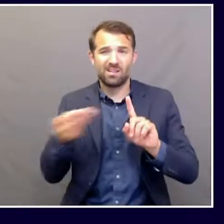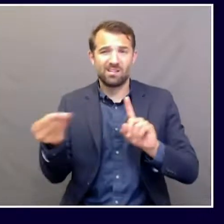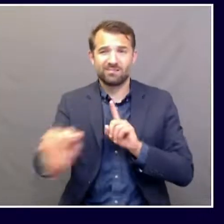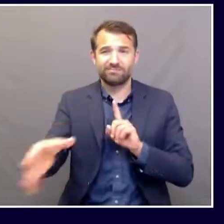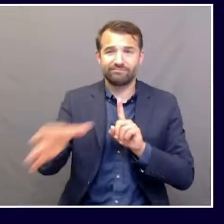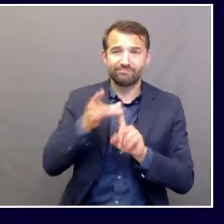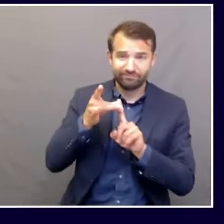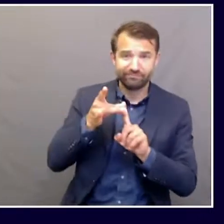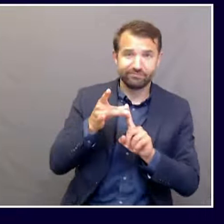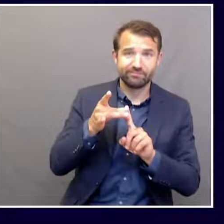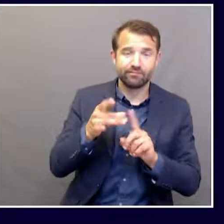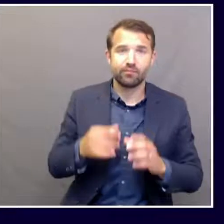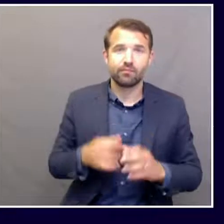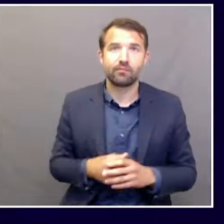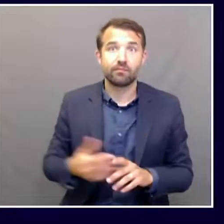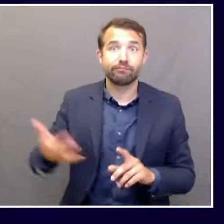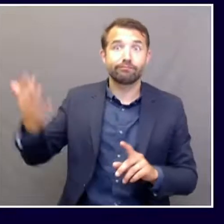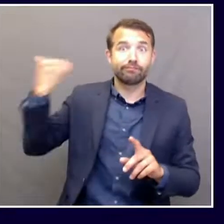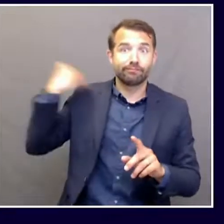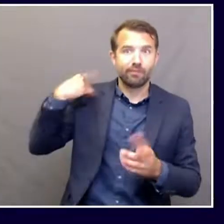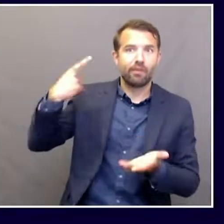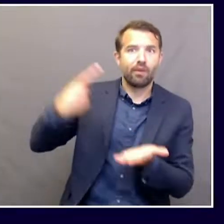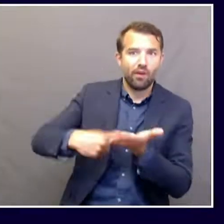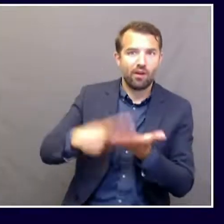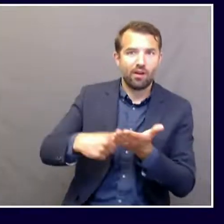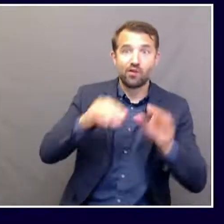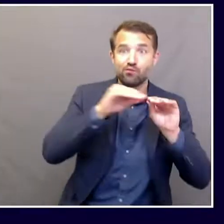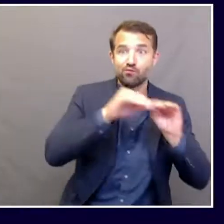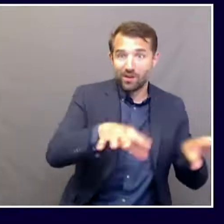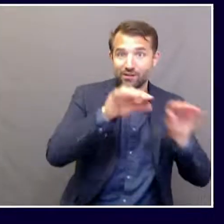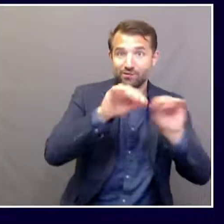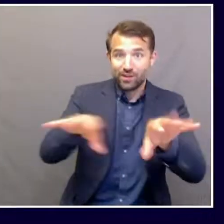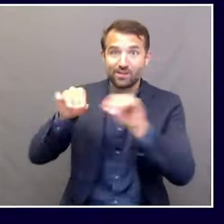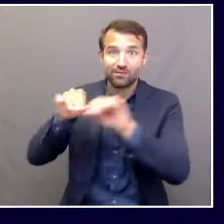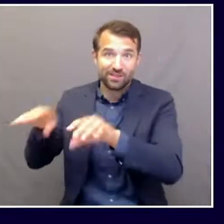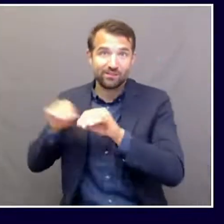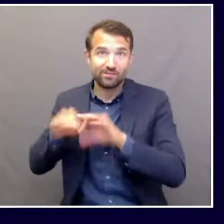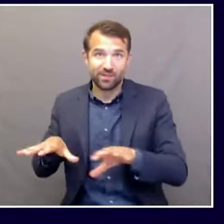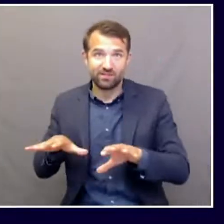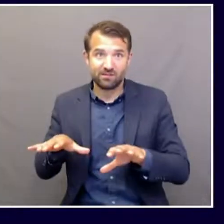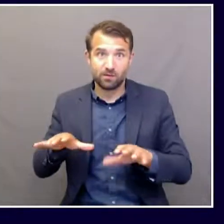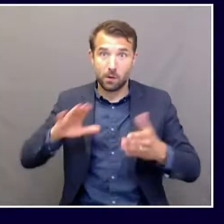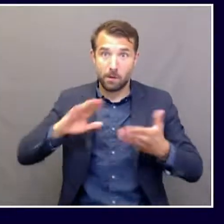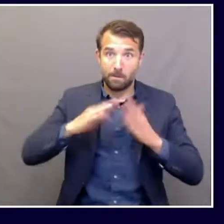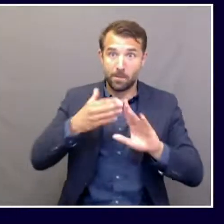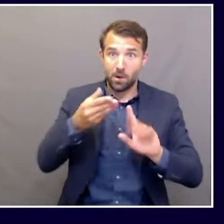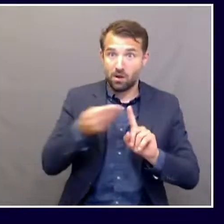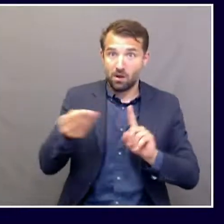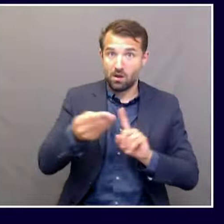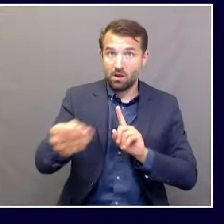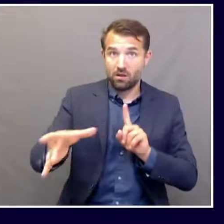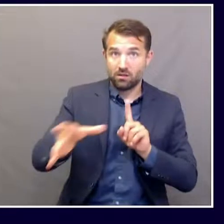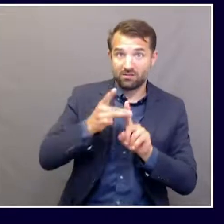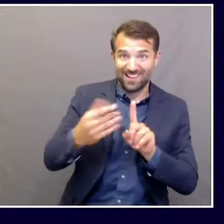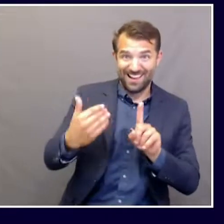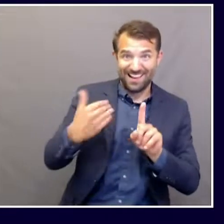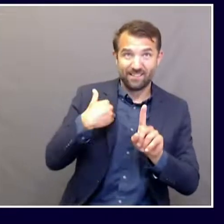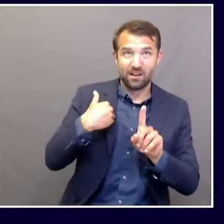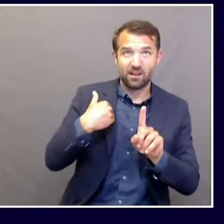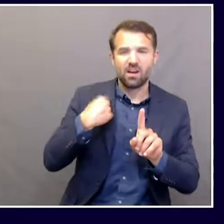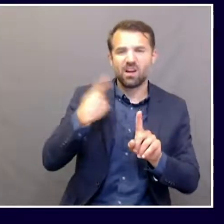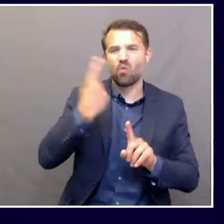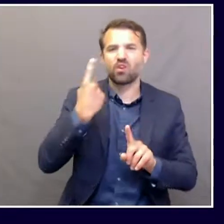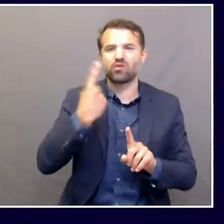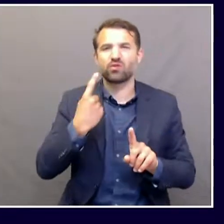about outbreaks and then worried about when community transmission might hit. Does it work the same backwards? Are we going to reach a point soon, and